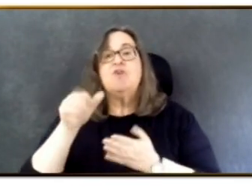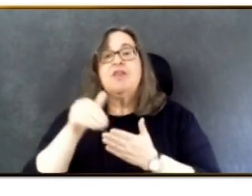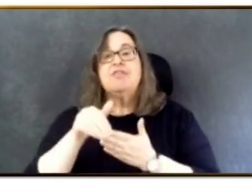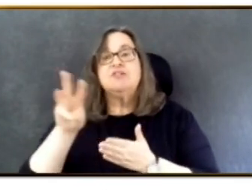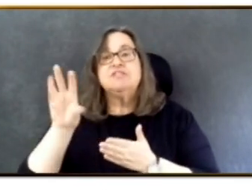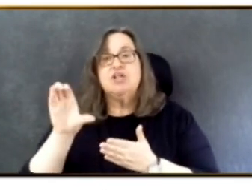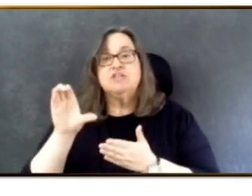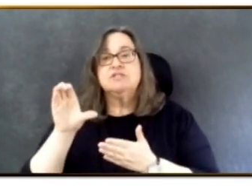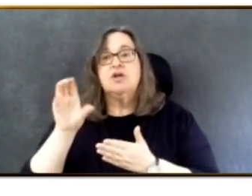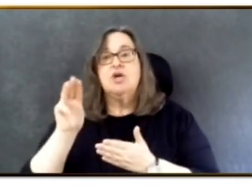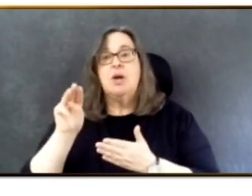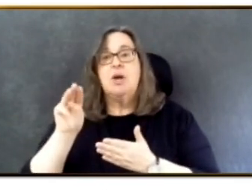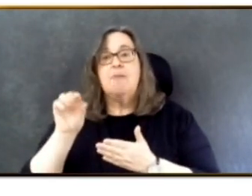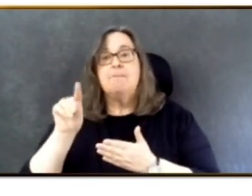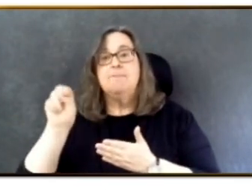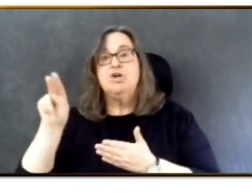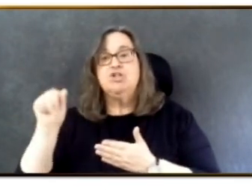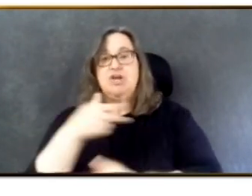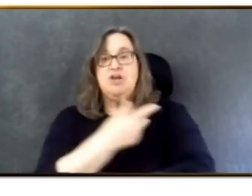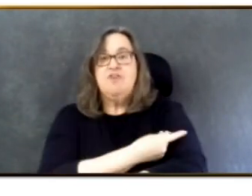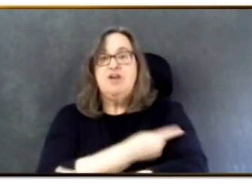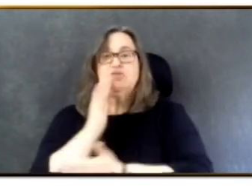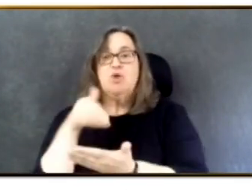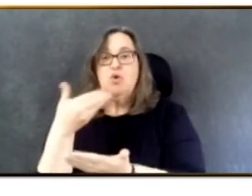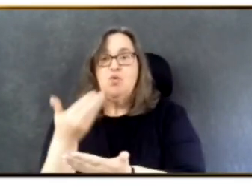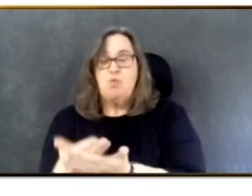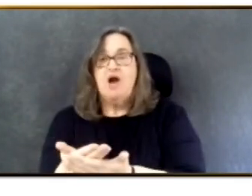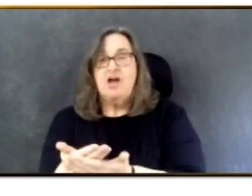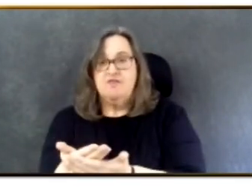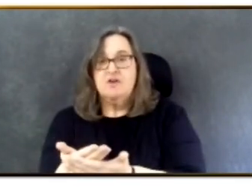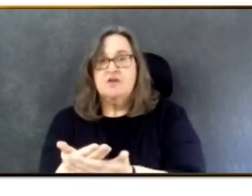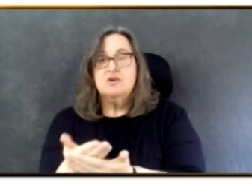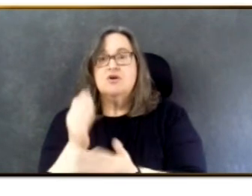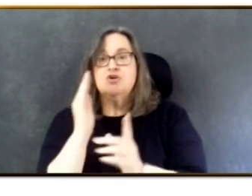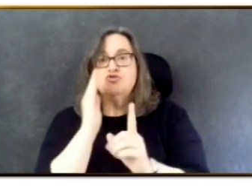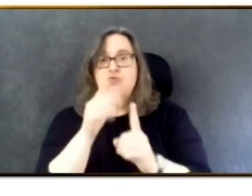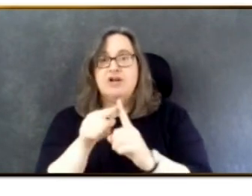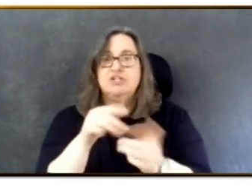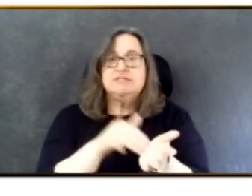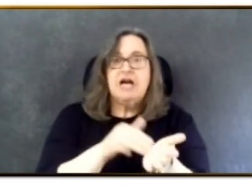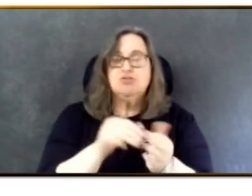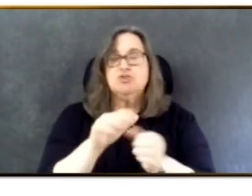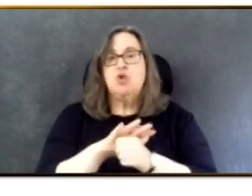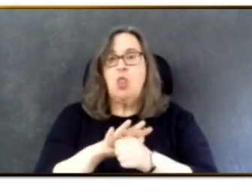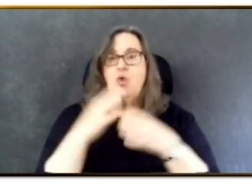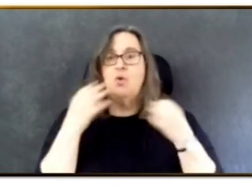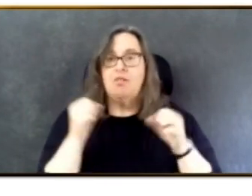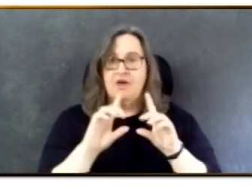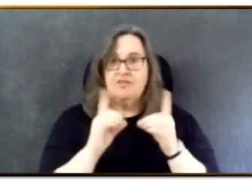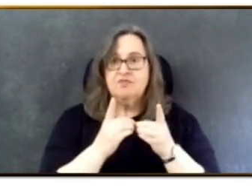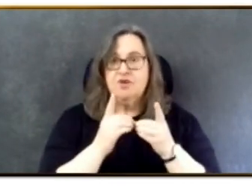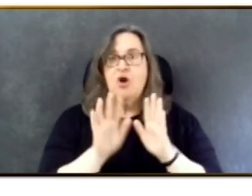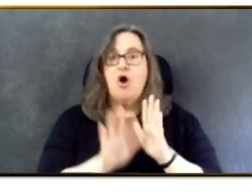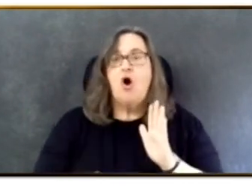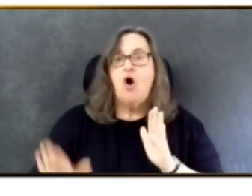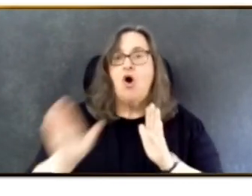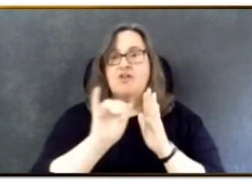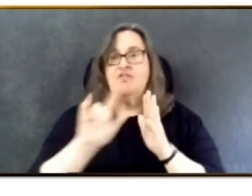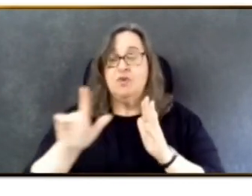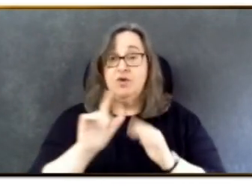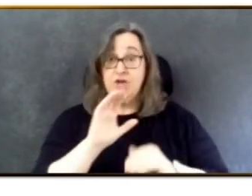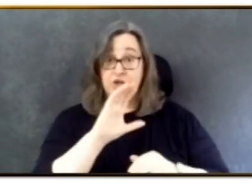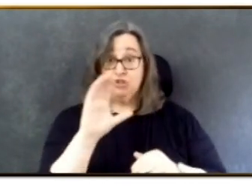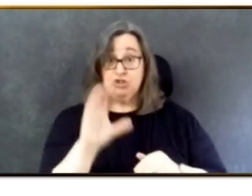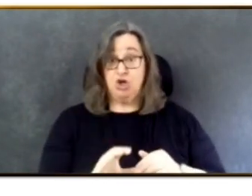174,600 Moderna doses will arrive direct to providers and local health departments across the state, with